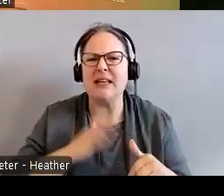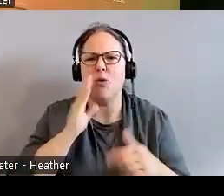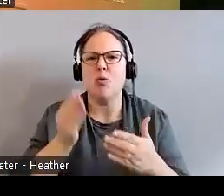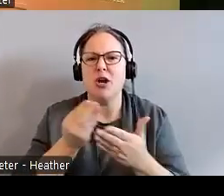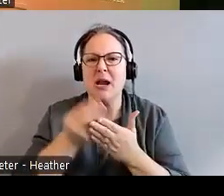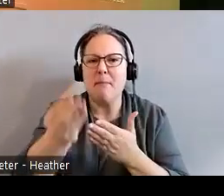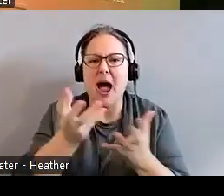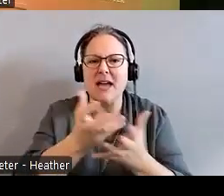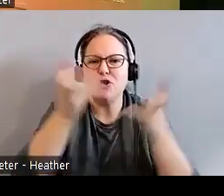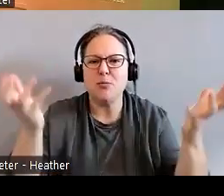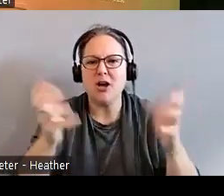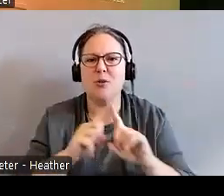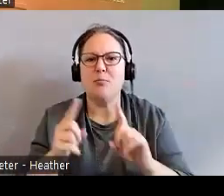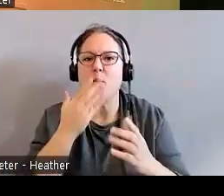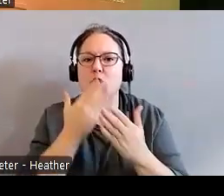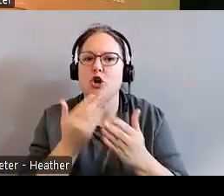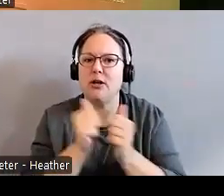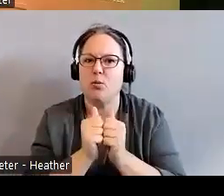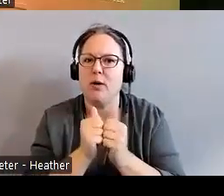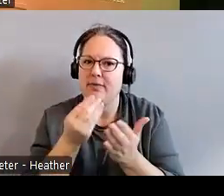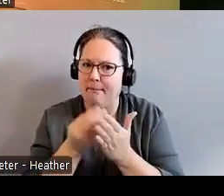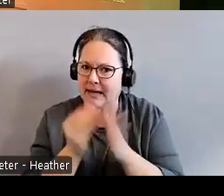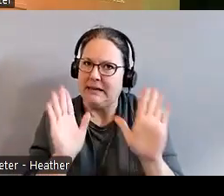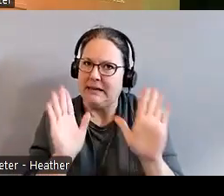good financial stewards. Thank you so much for a